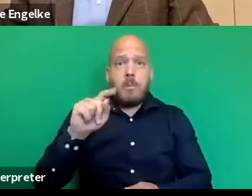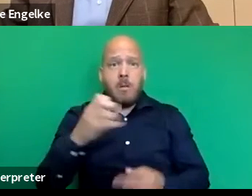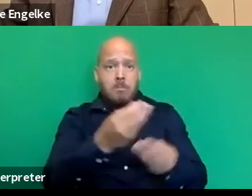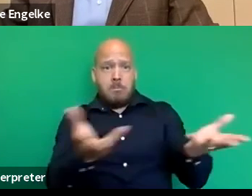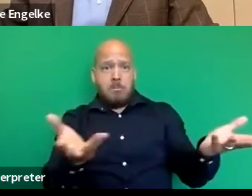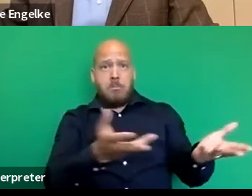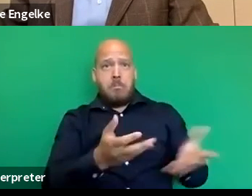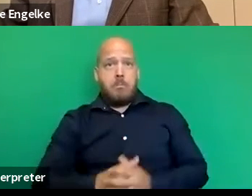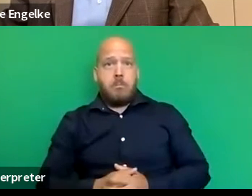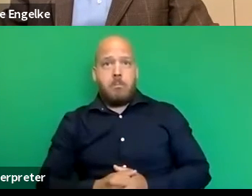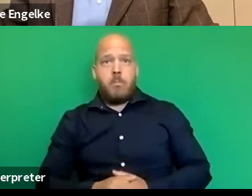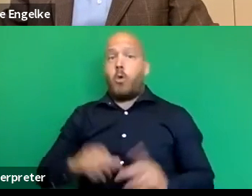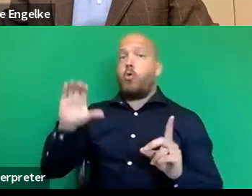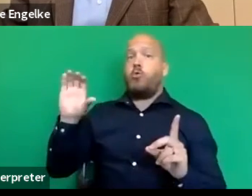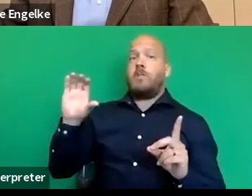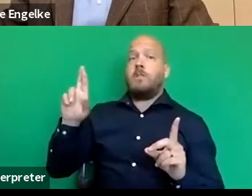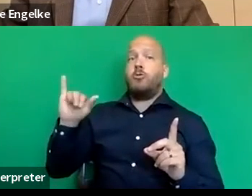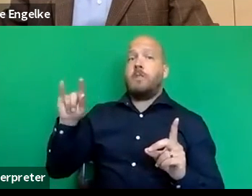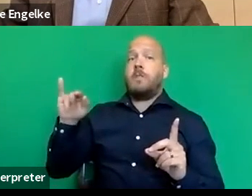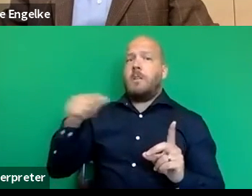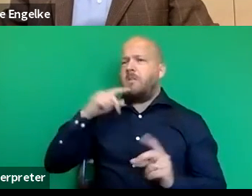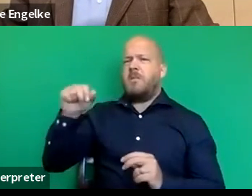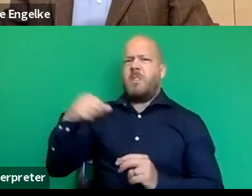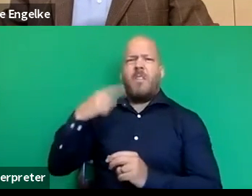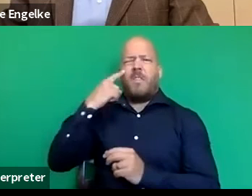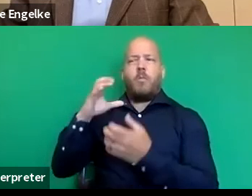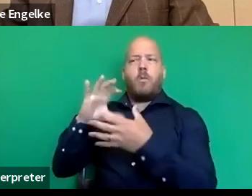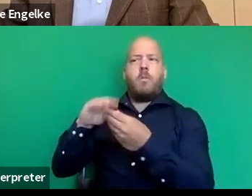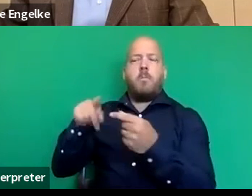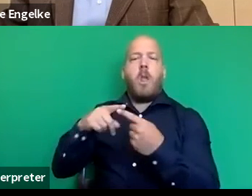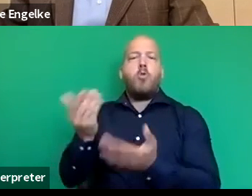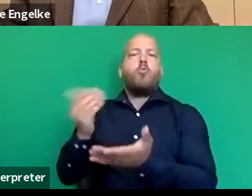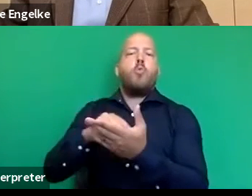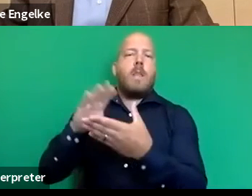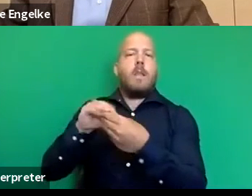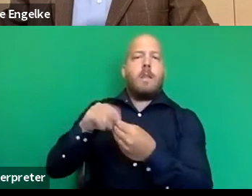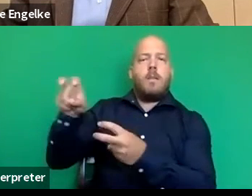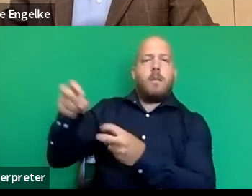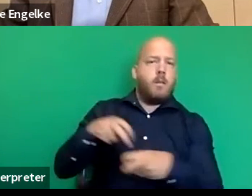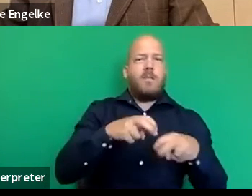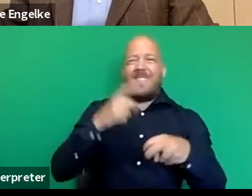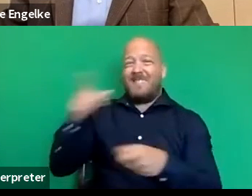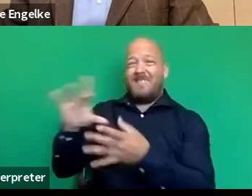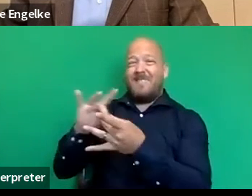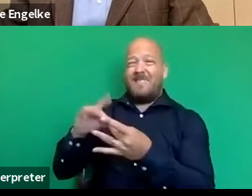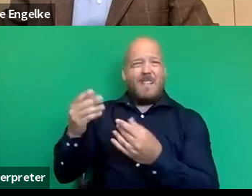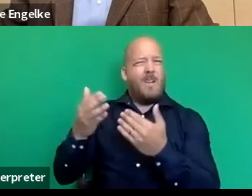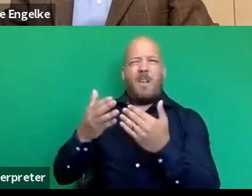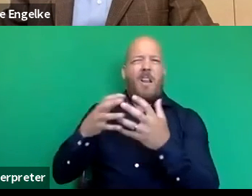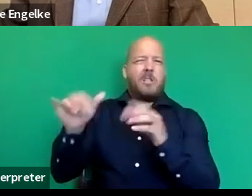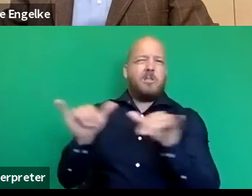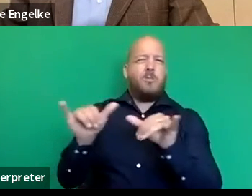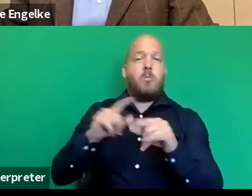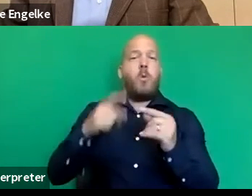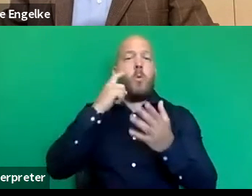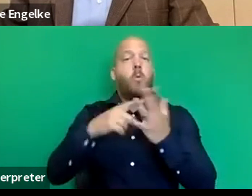same to a certain extent with the older legacy providers that mostly operate on landline phones, like Caption Call,